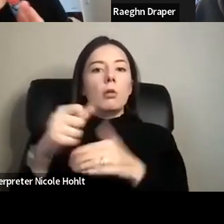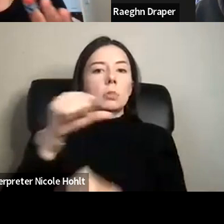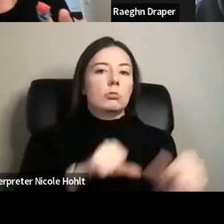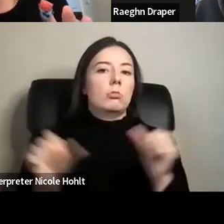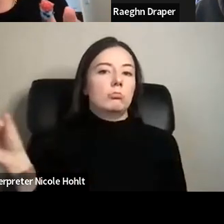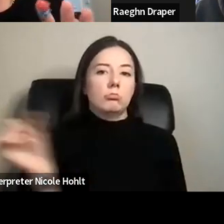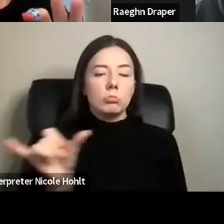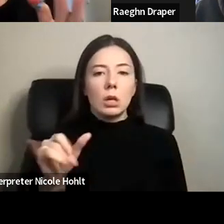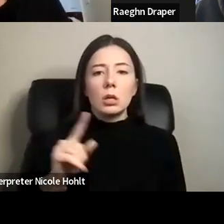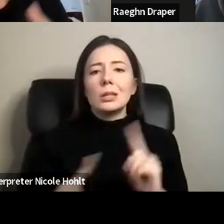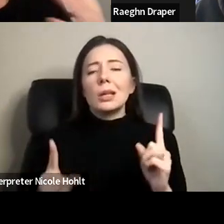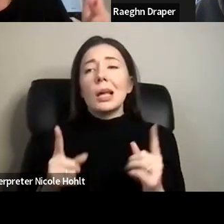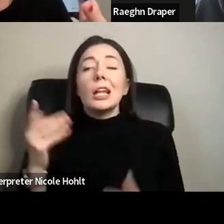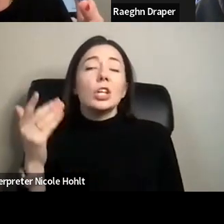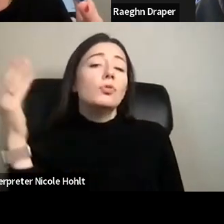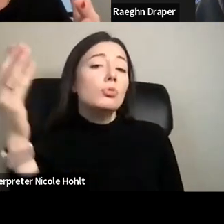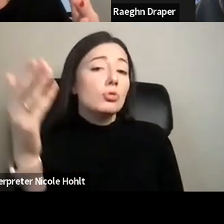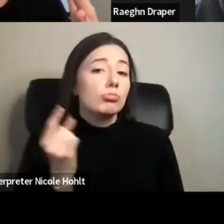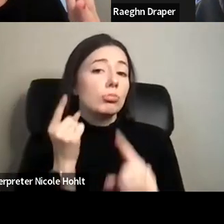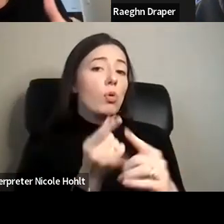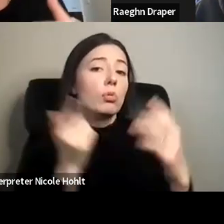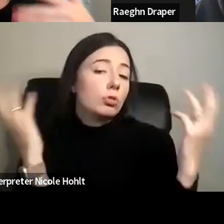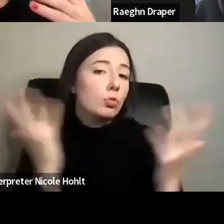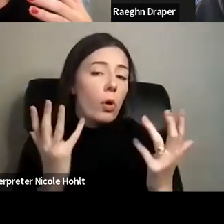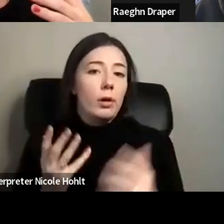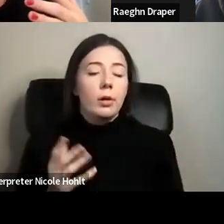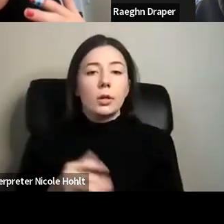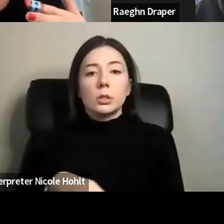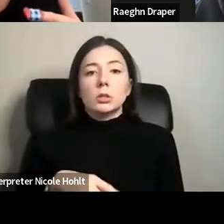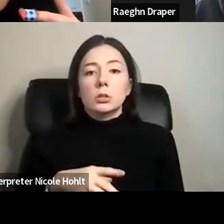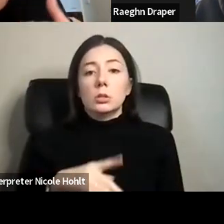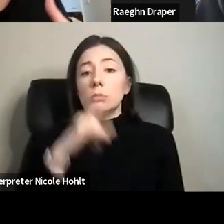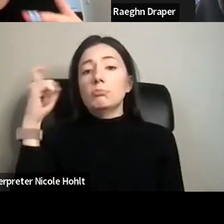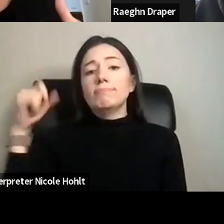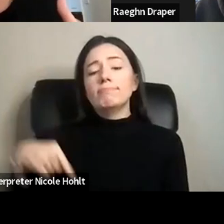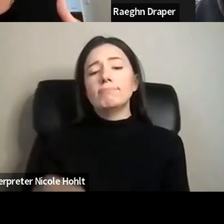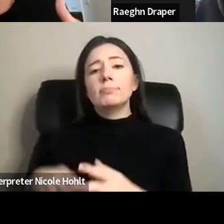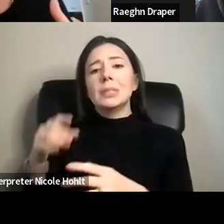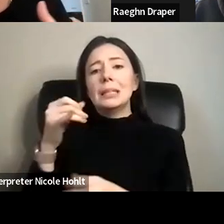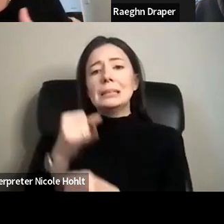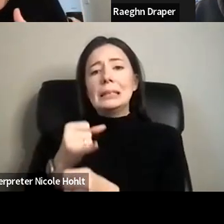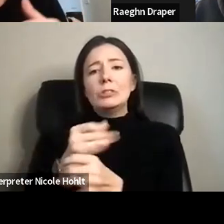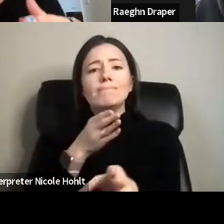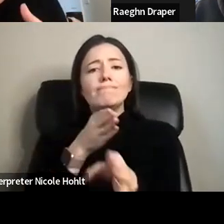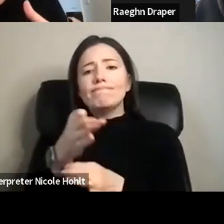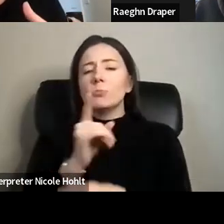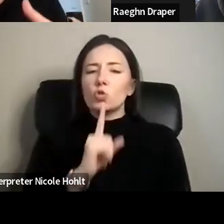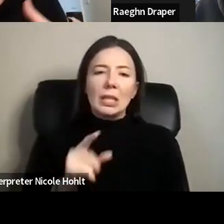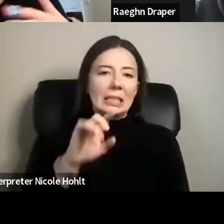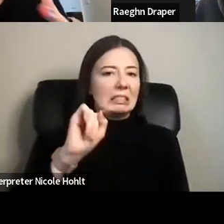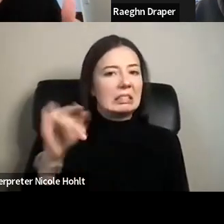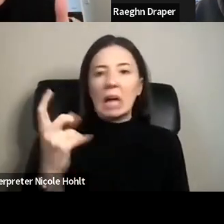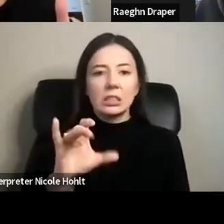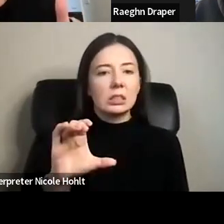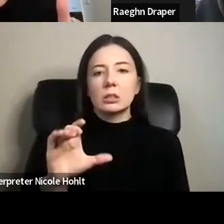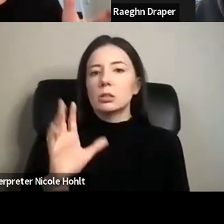in the future, but we're hoping, because this industry is so toxic, we're